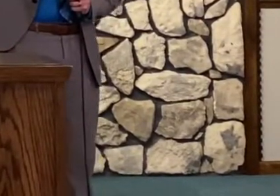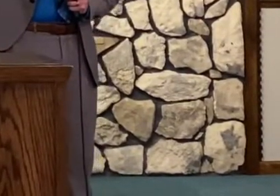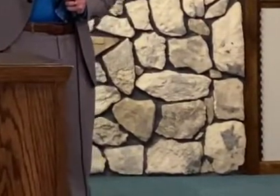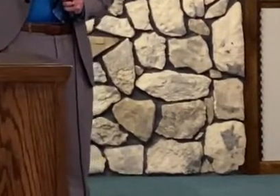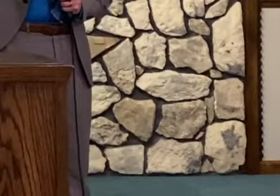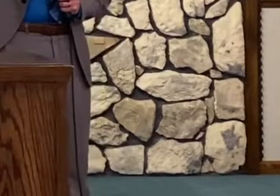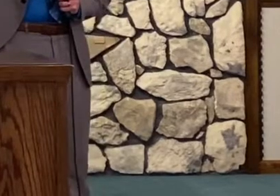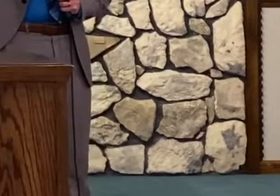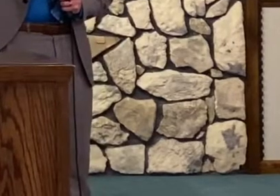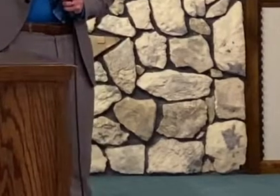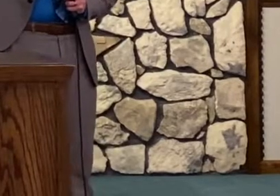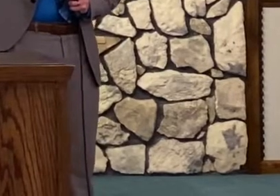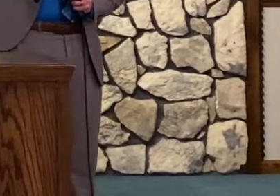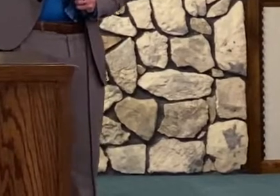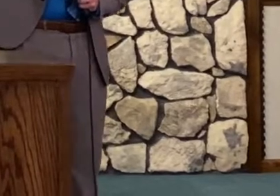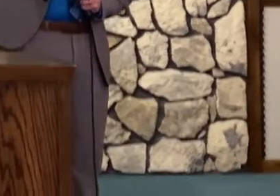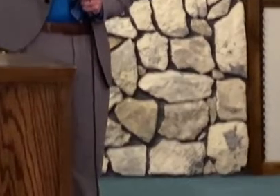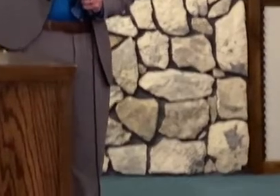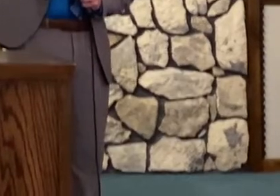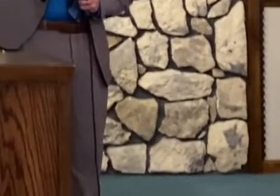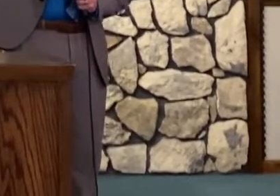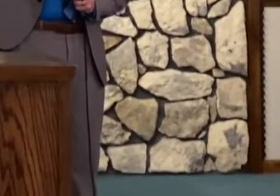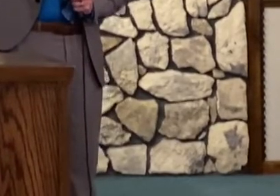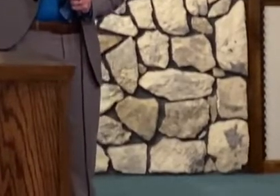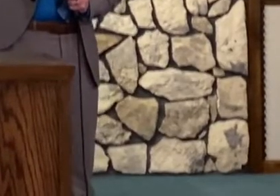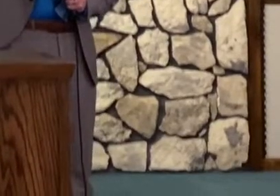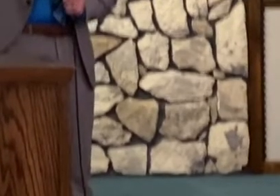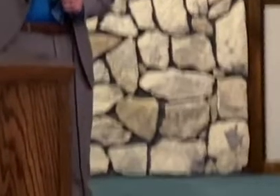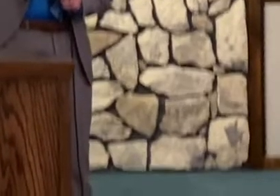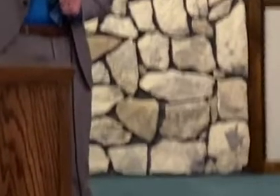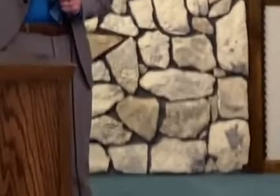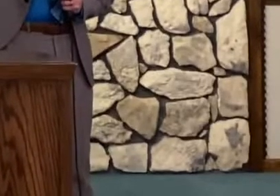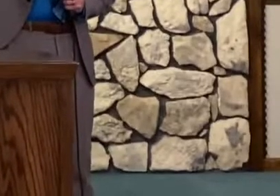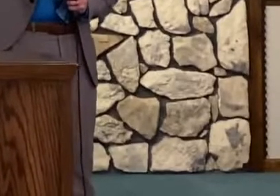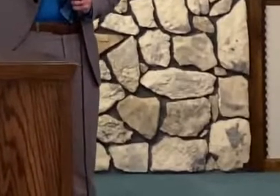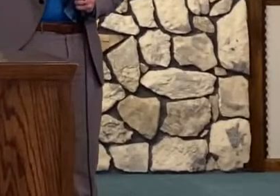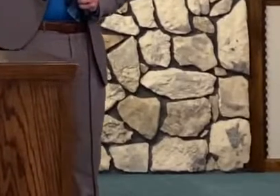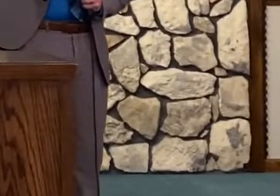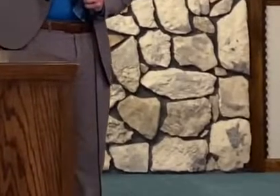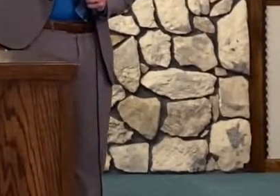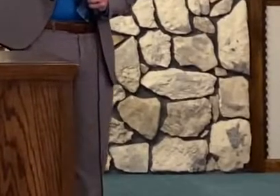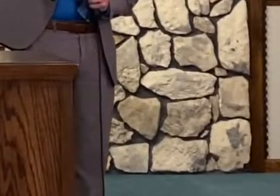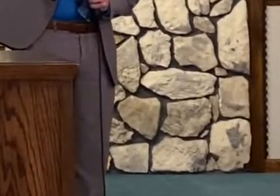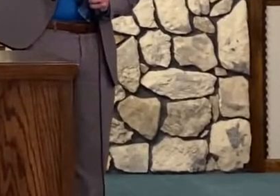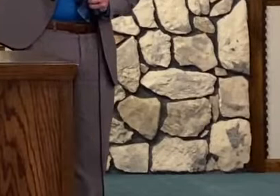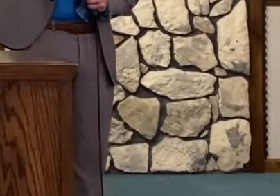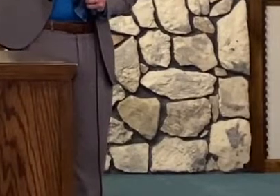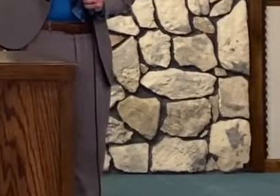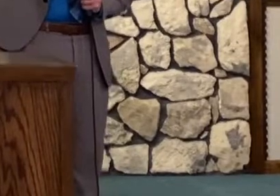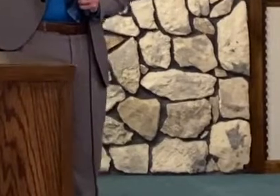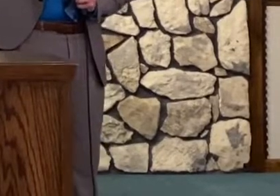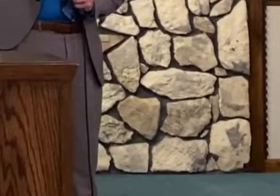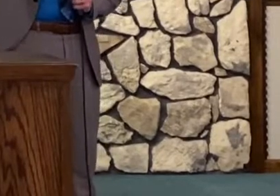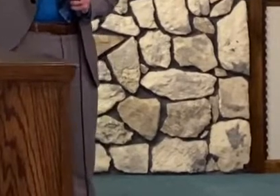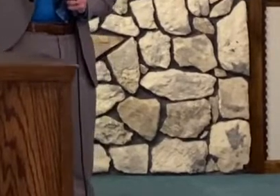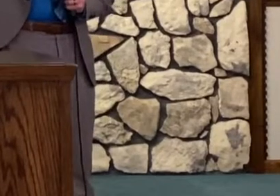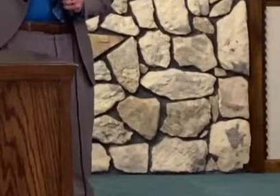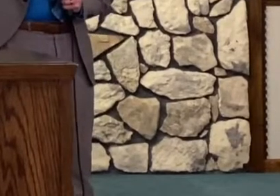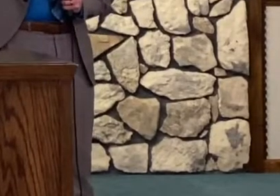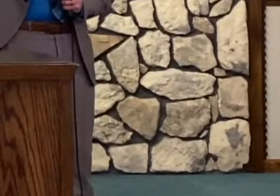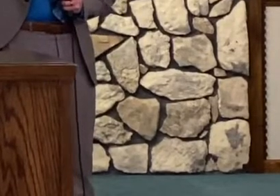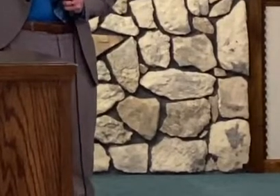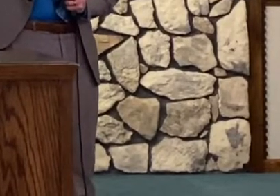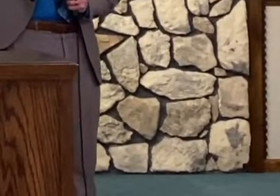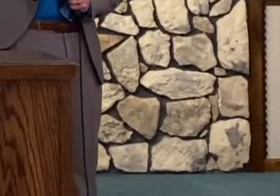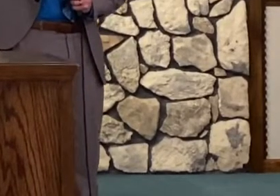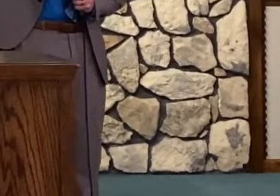are. He will heal your body. He will heal wounded emotions today. He will